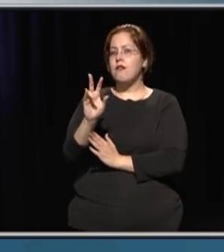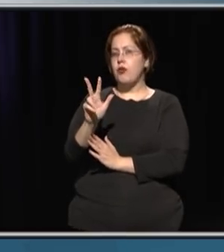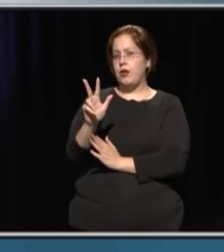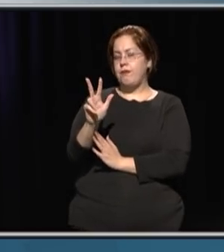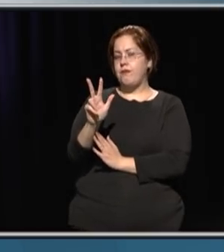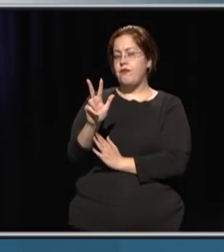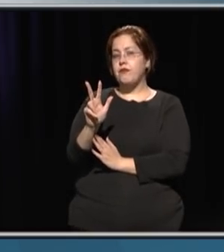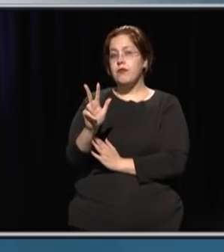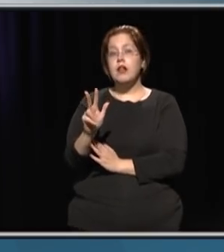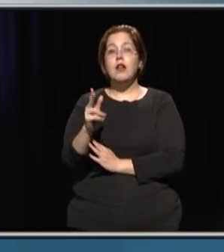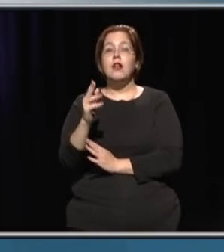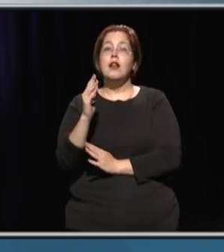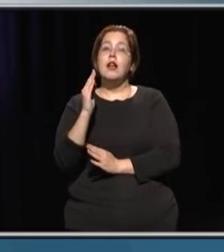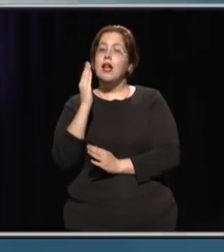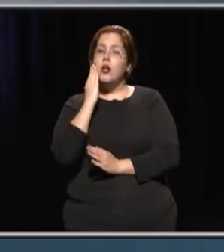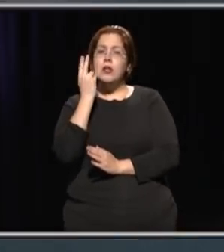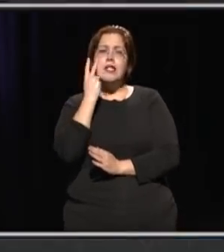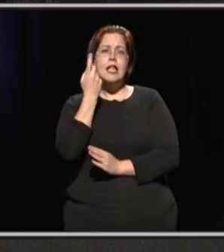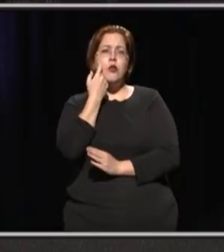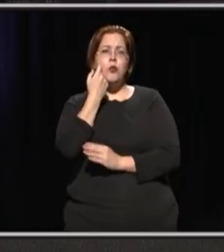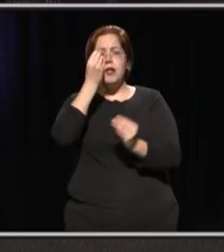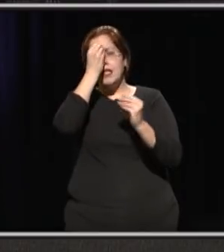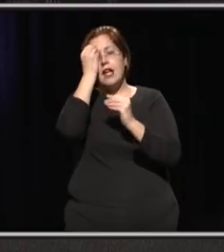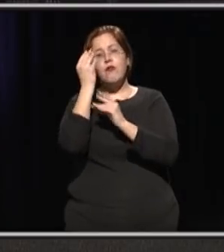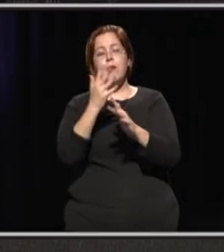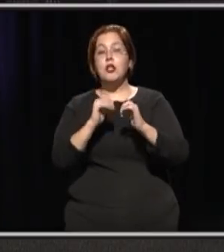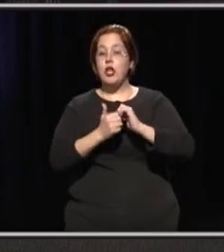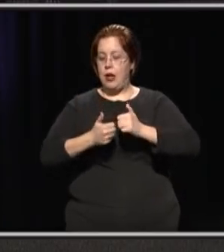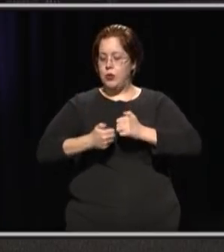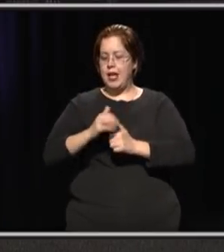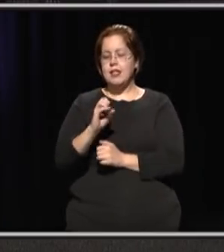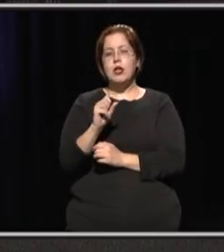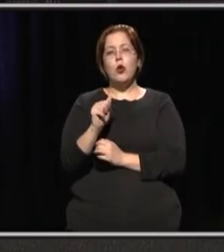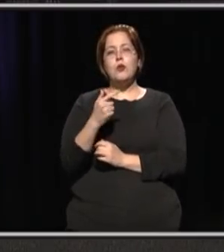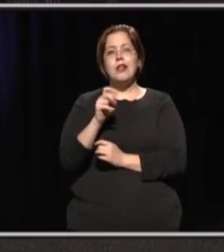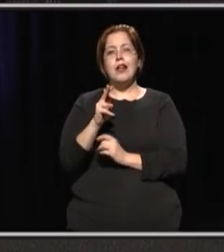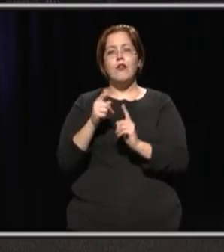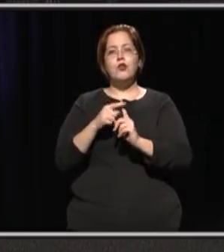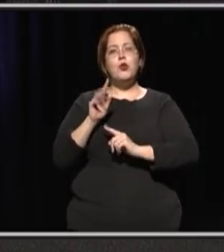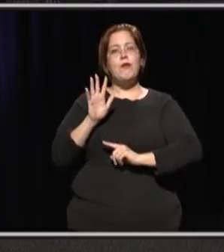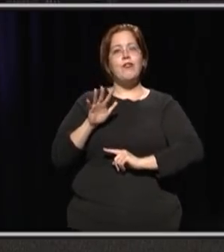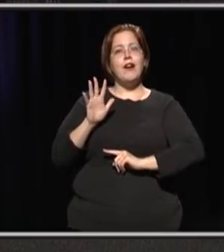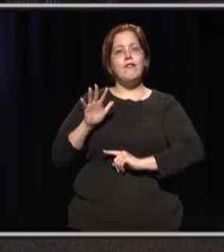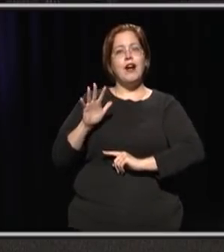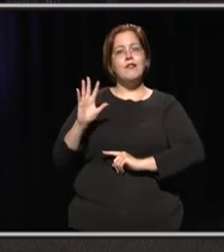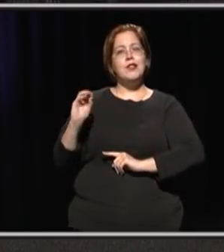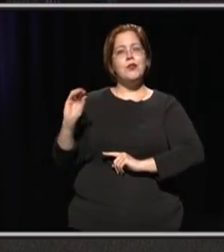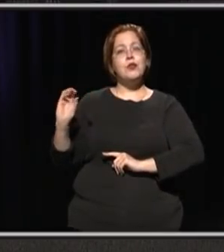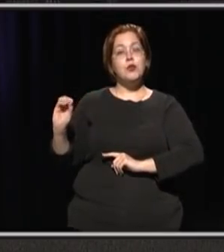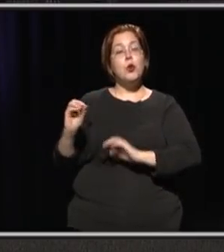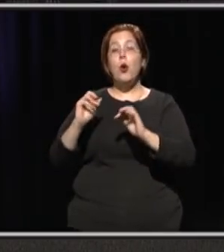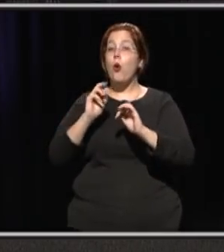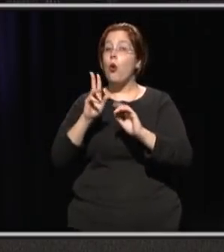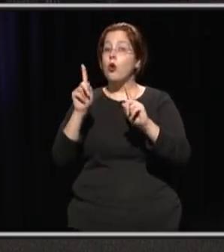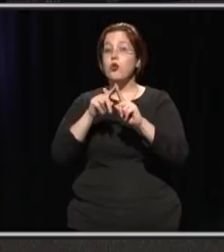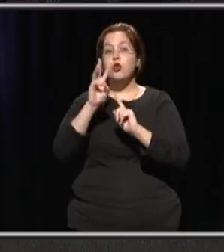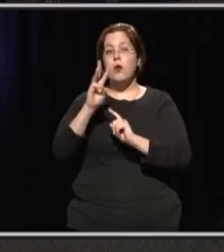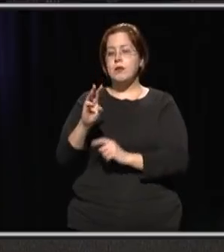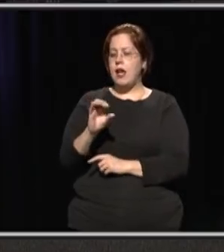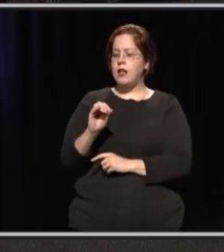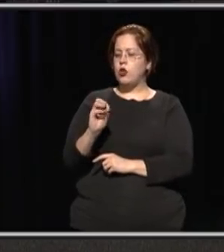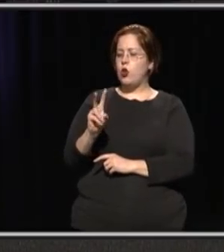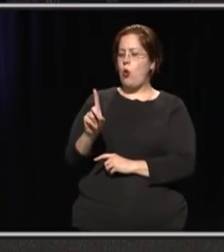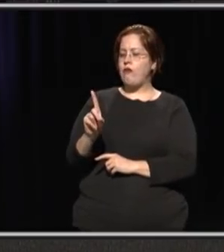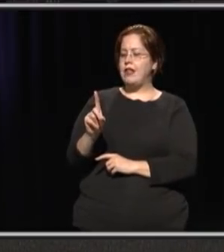1-800-494-4973. Be sure to subscribe to the latest COVID-19 updates by texting COSA.gov to 55000, or you can go to the website